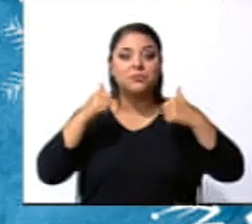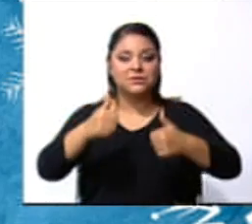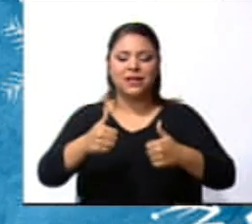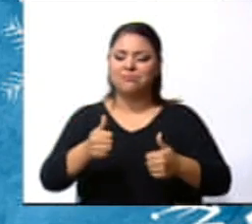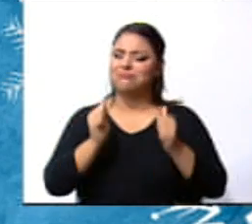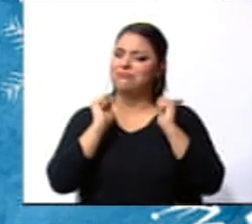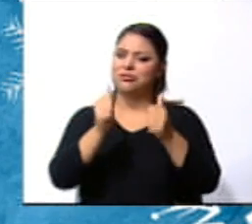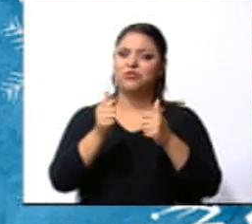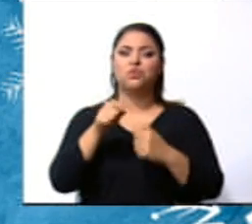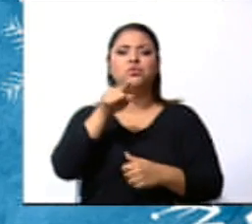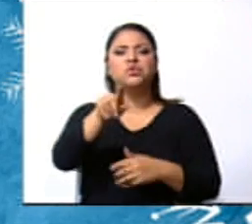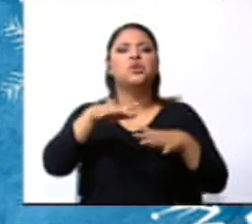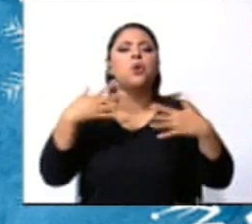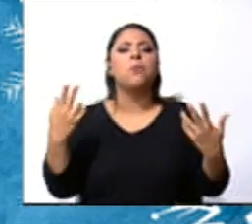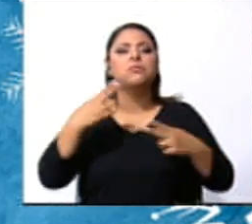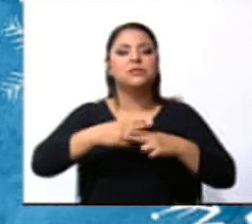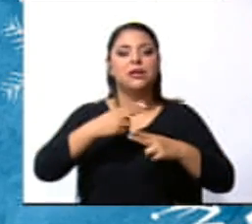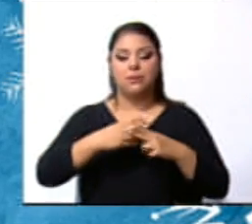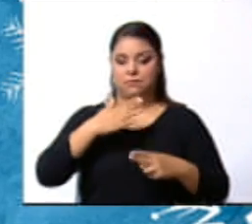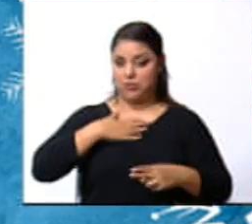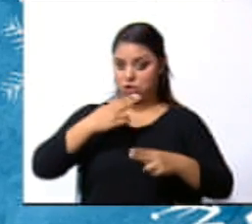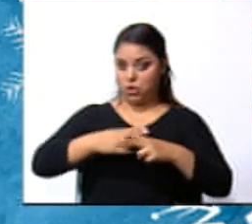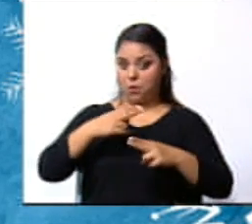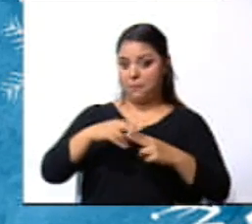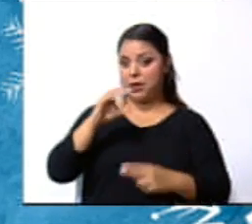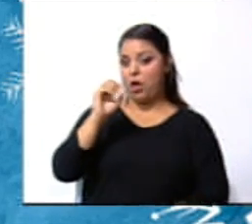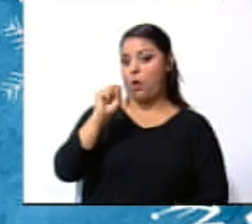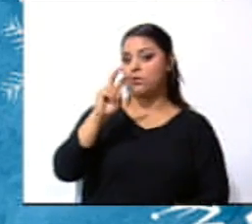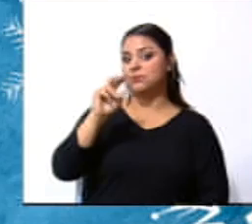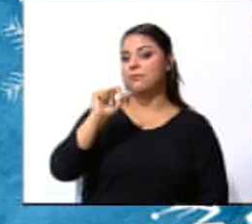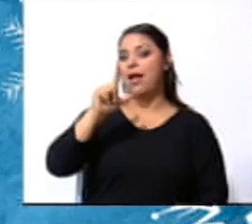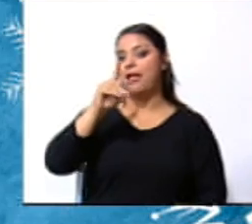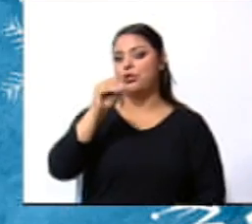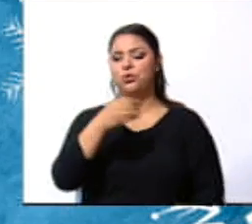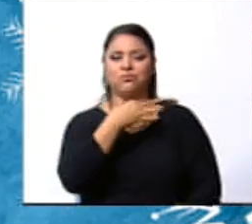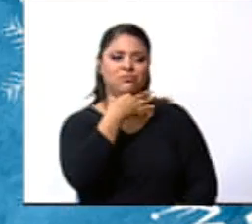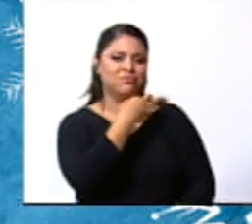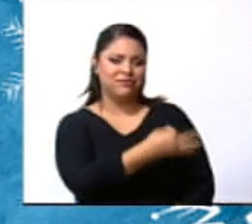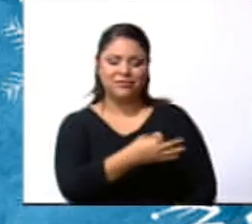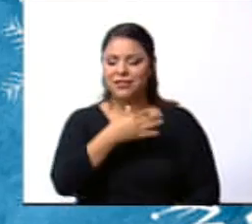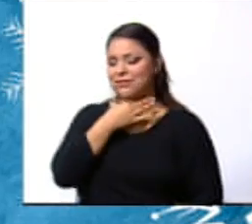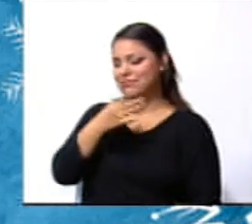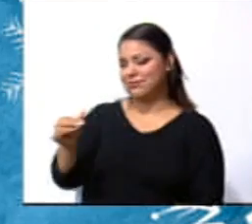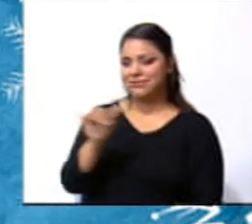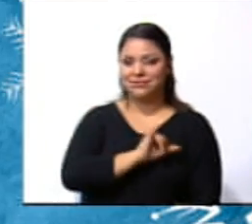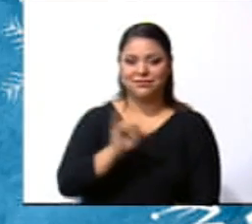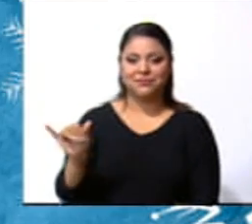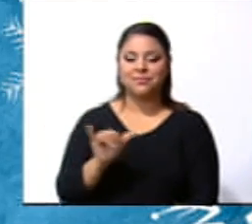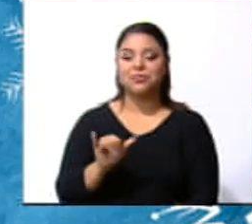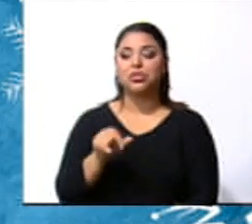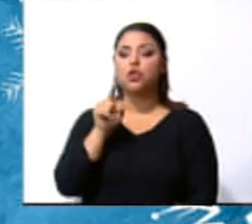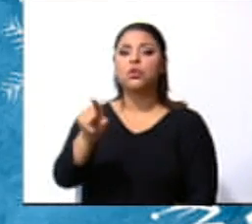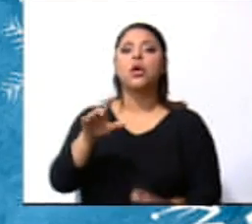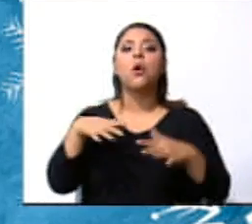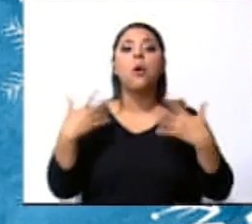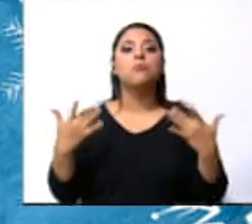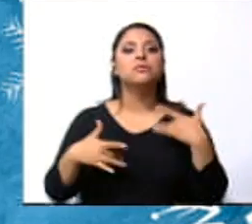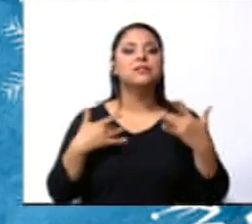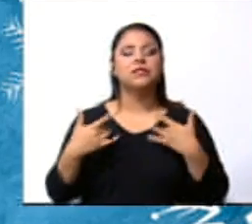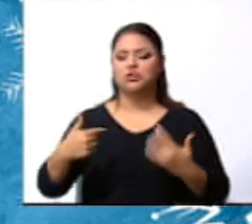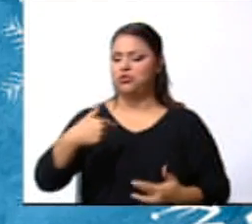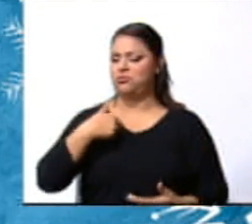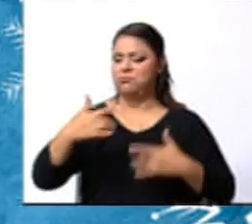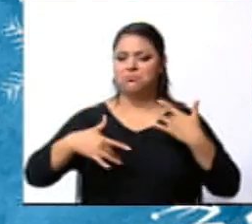your name? My name is Osvaldo. Nice to meet you. Nice to meet you, too. Osvaldo, how do you feel? I feel